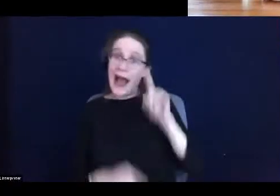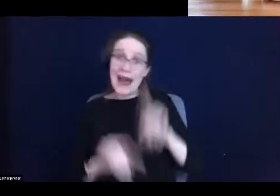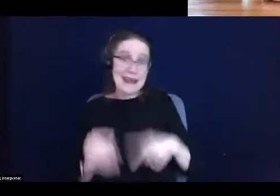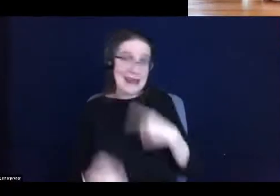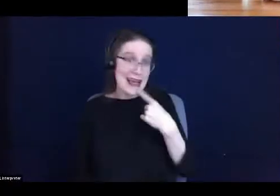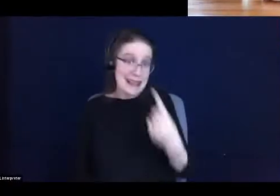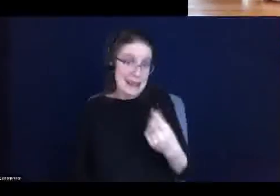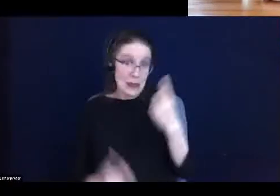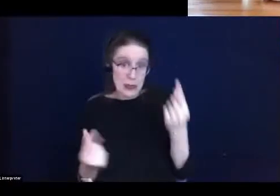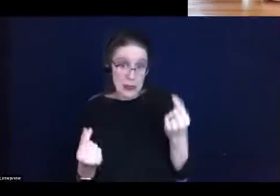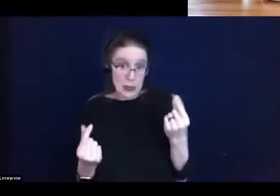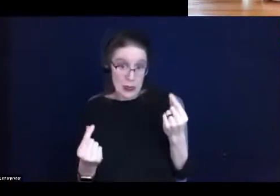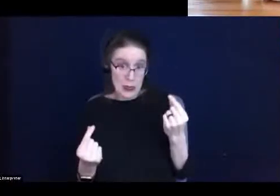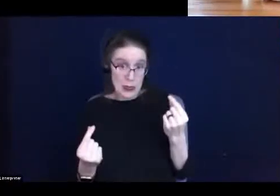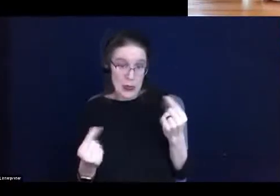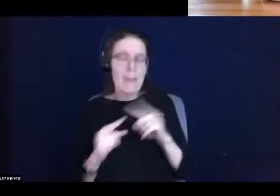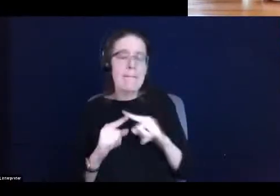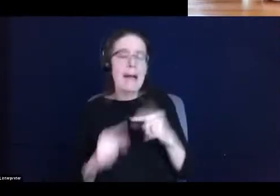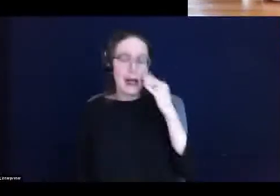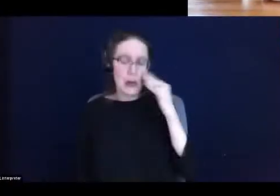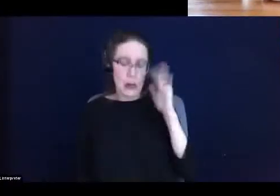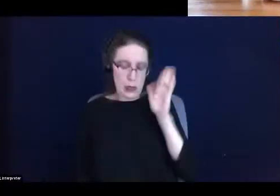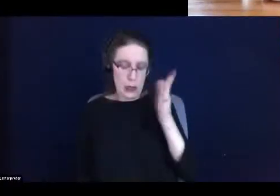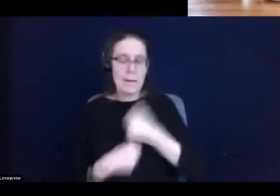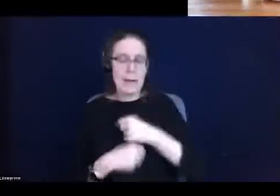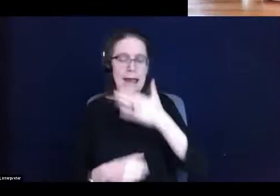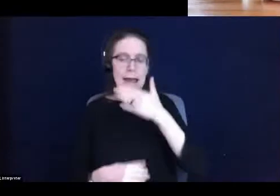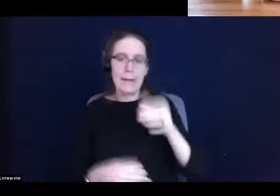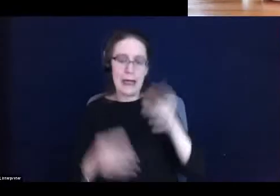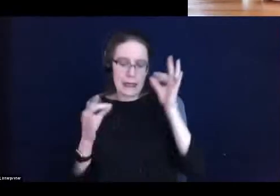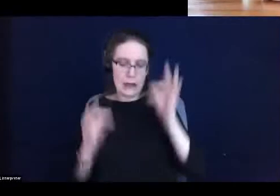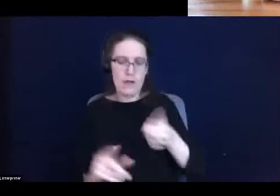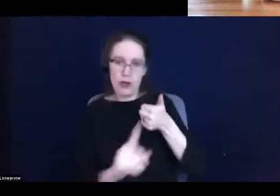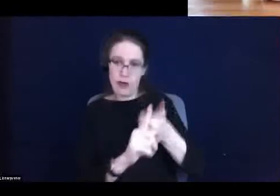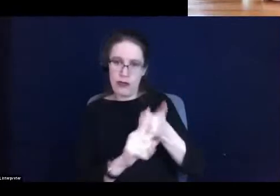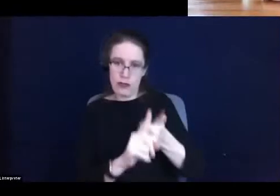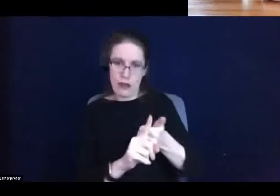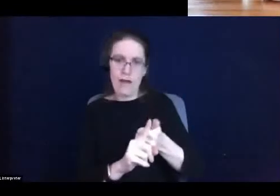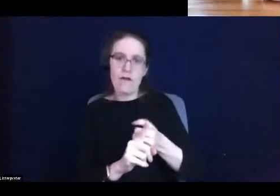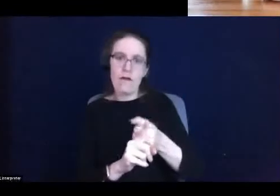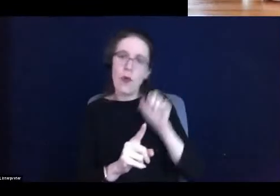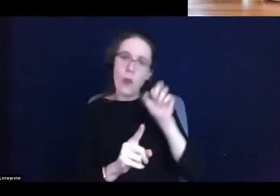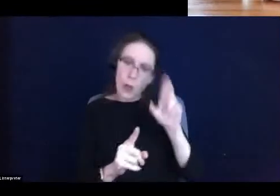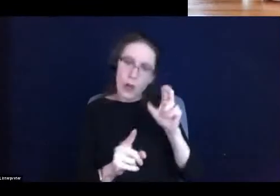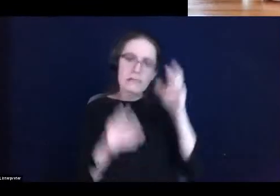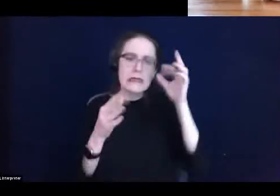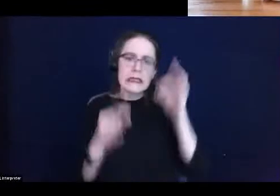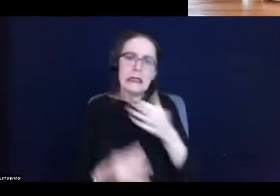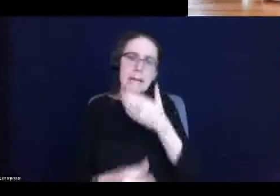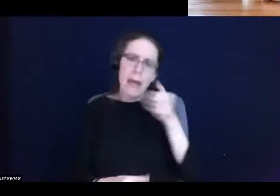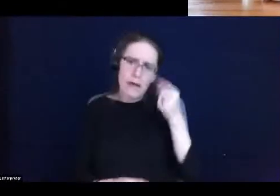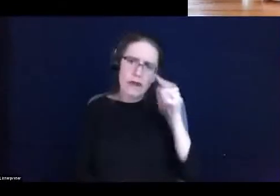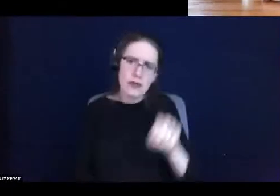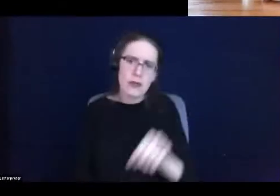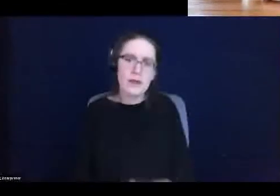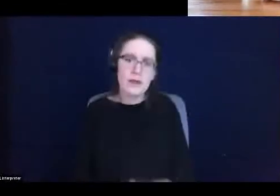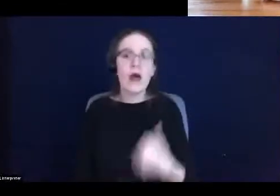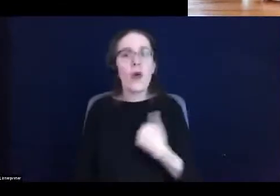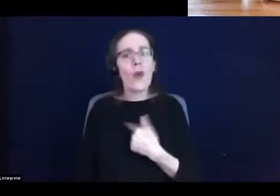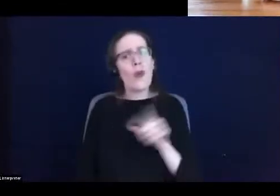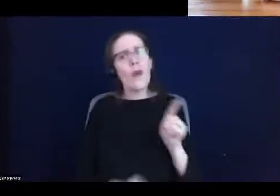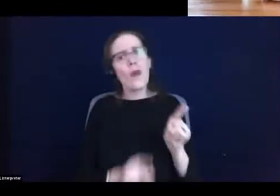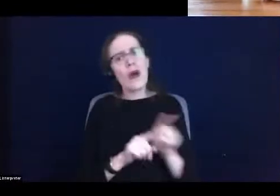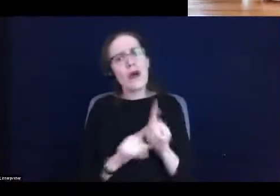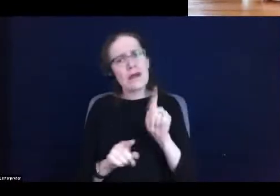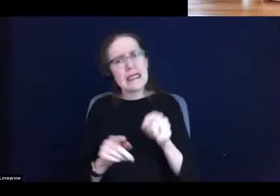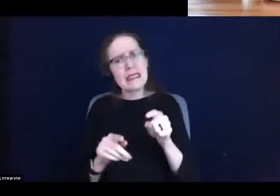but I know you're going to make the best decision for yourself or decide what's best for you. We also need to be open and honest with survivors